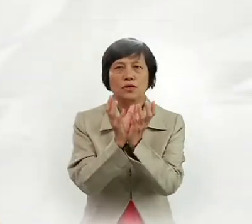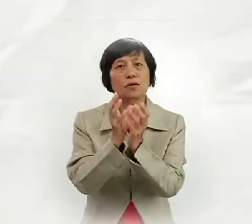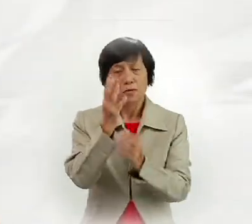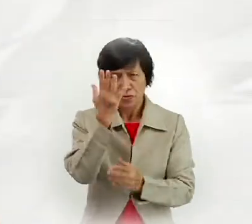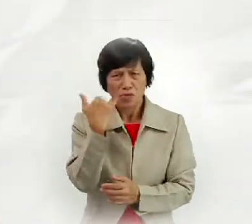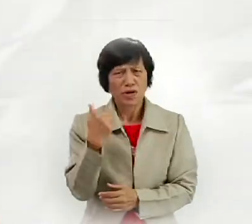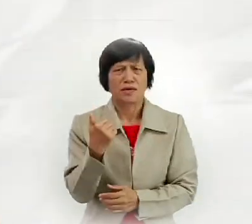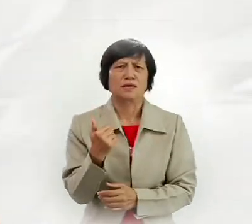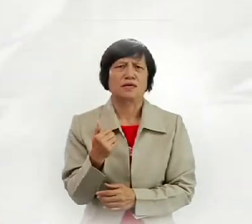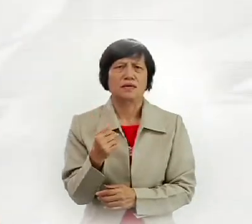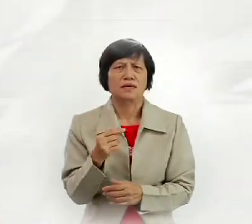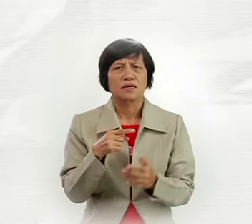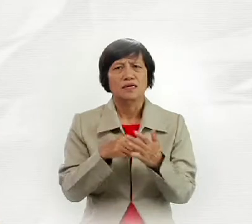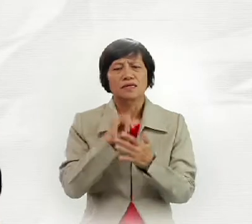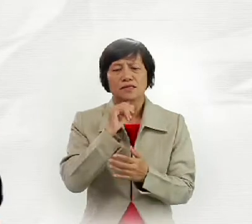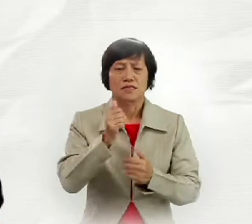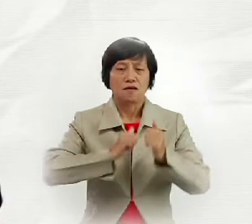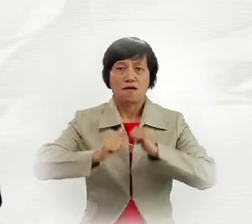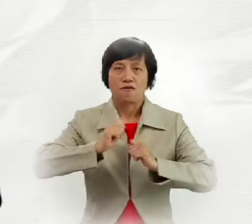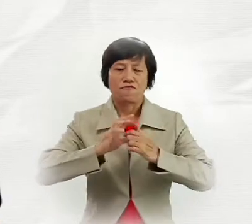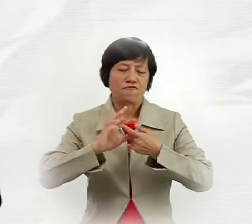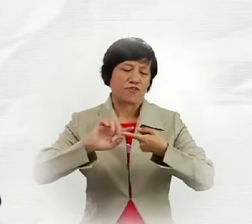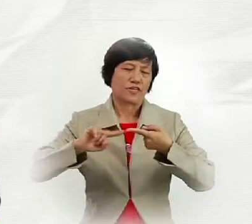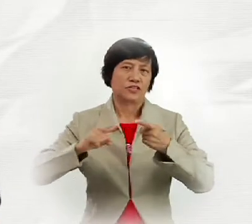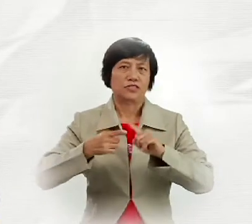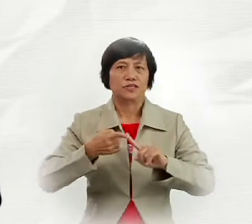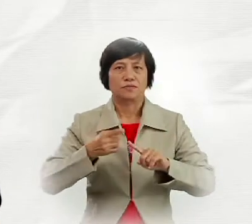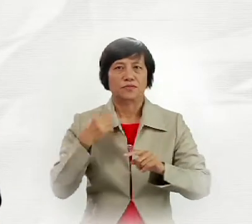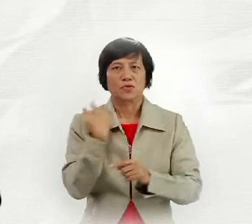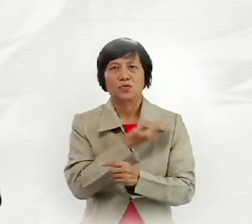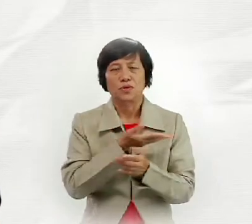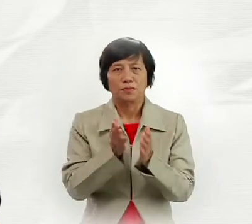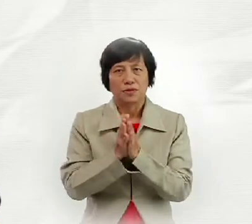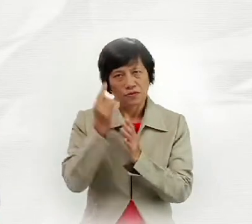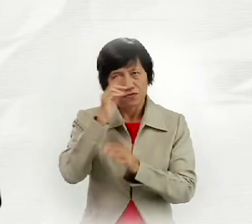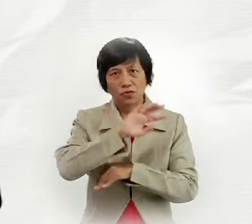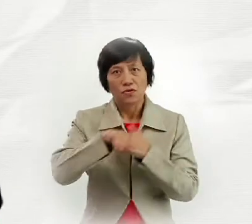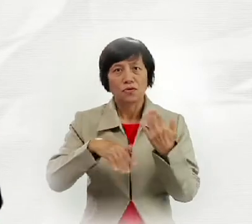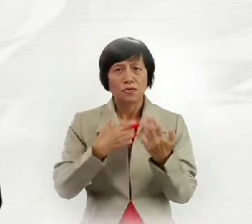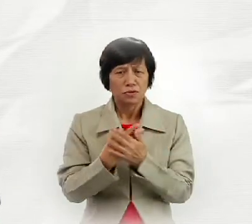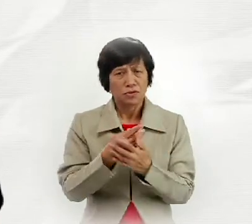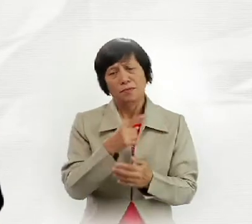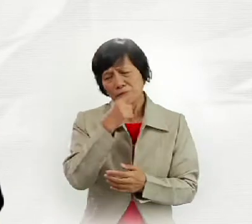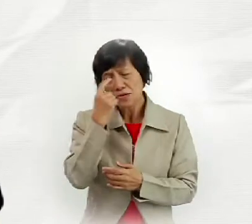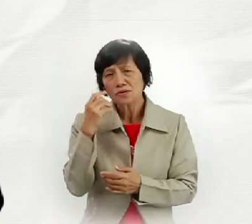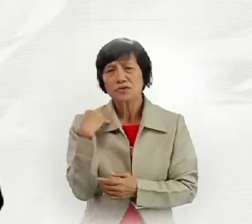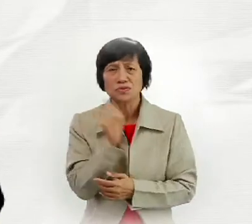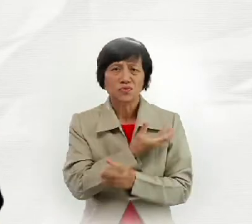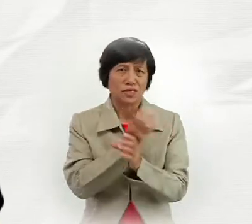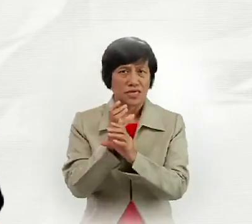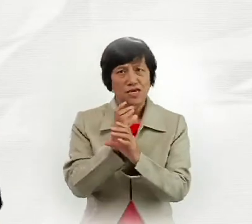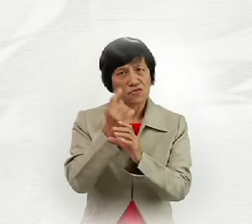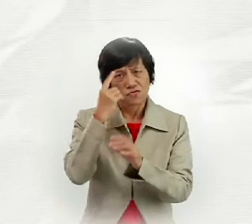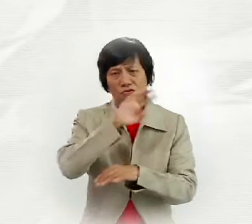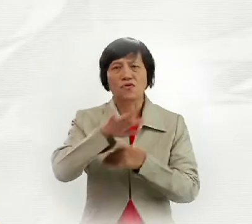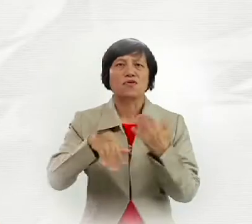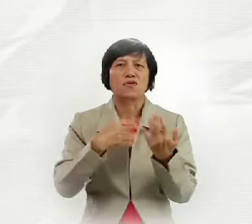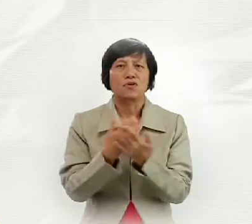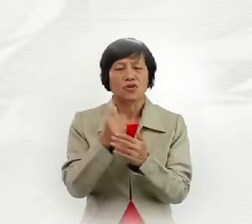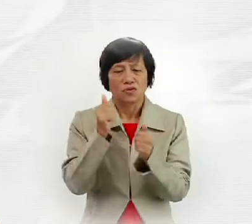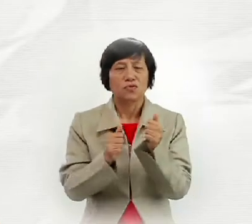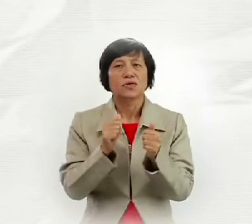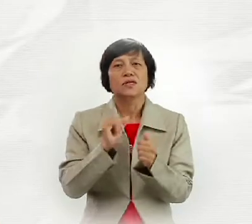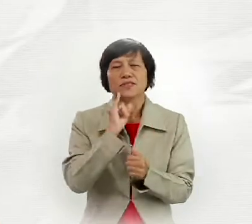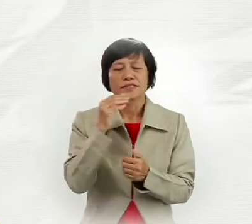Why? This is an act of friendship. We pray for all because we care for all. This is,